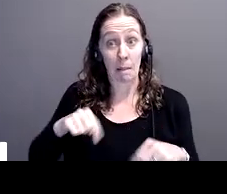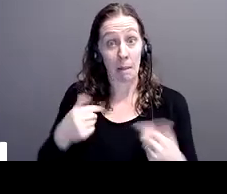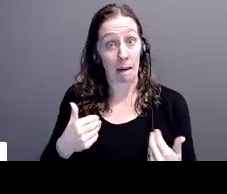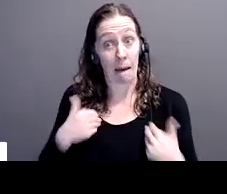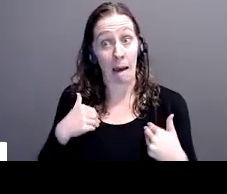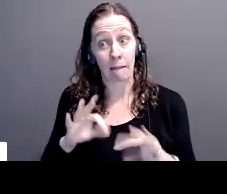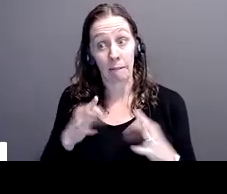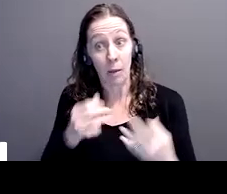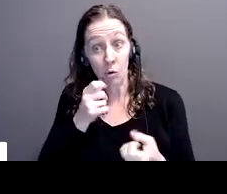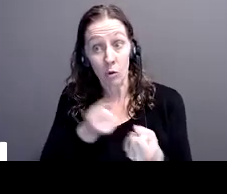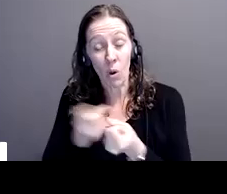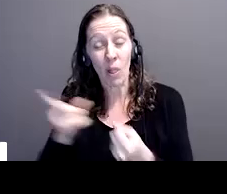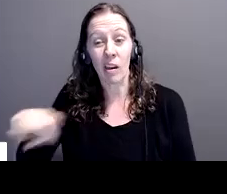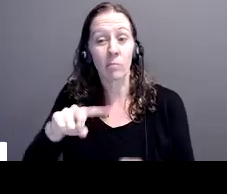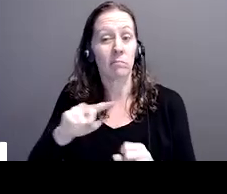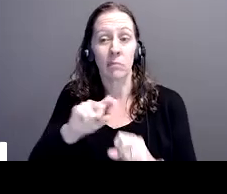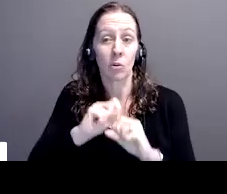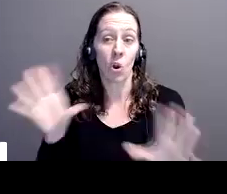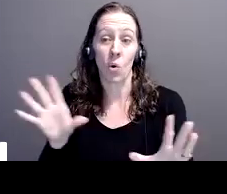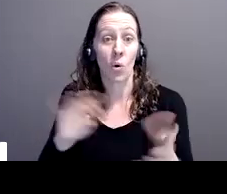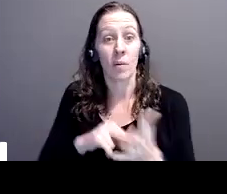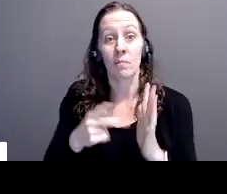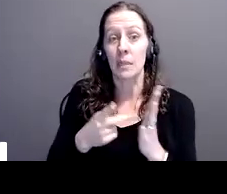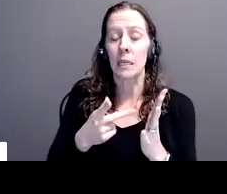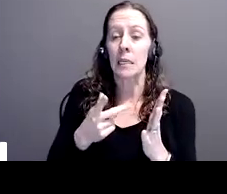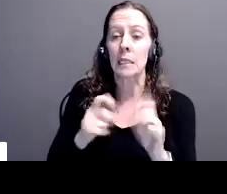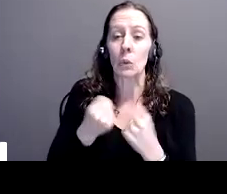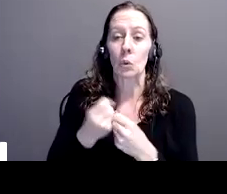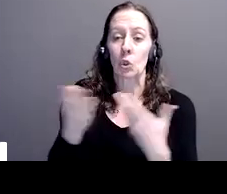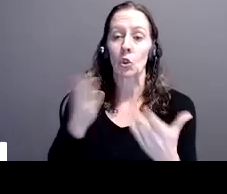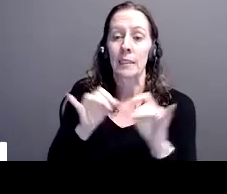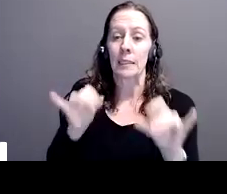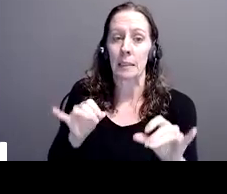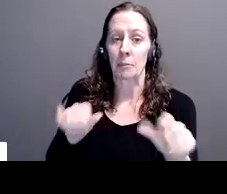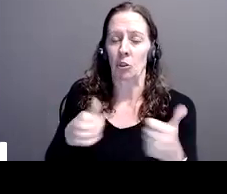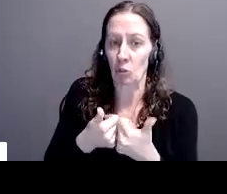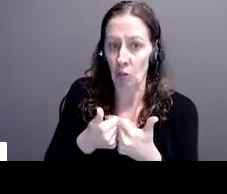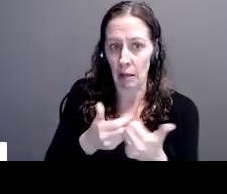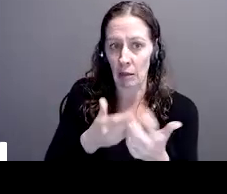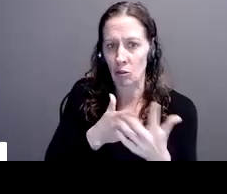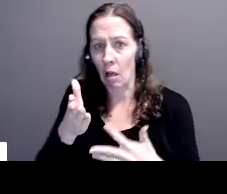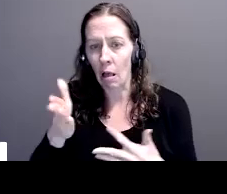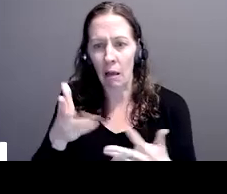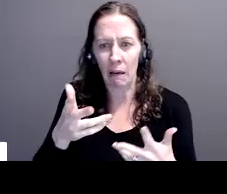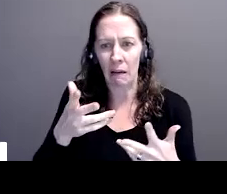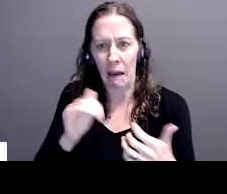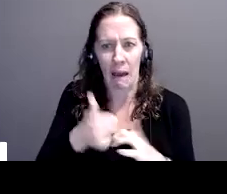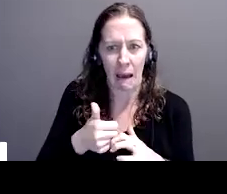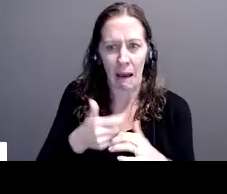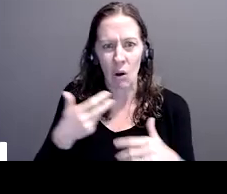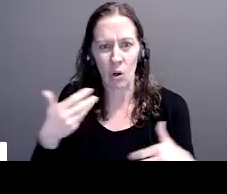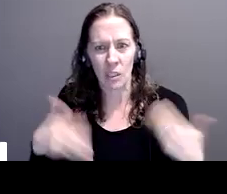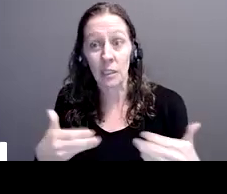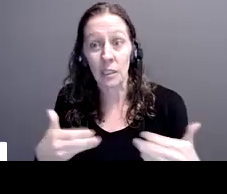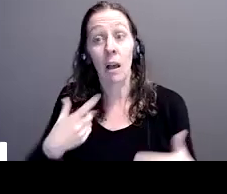family members. And so social service systems are really challenging to navigate. And